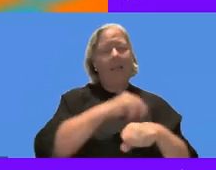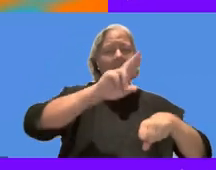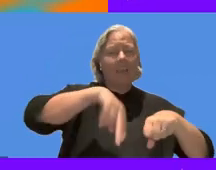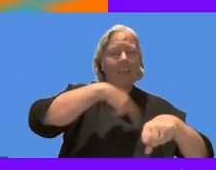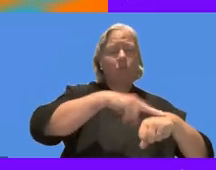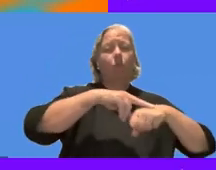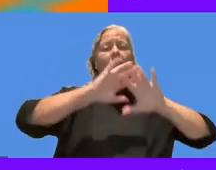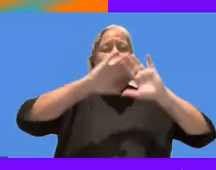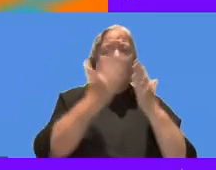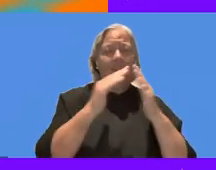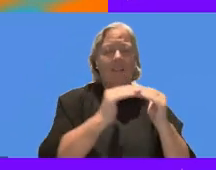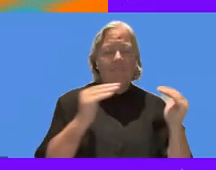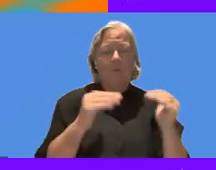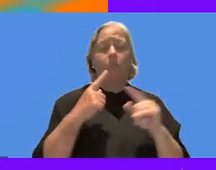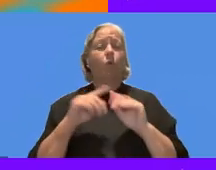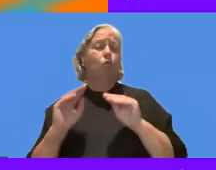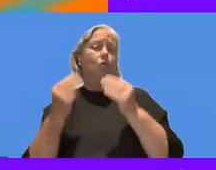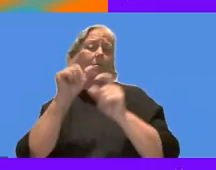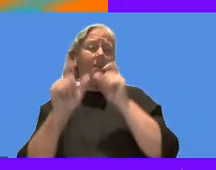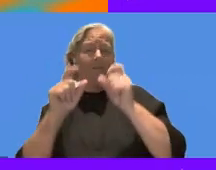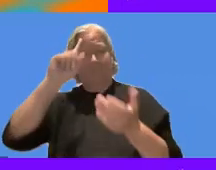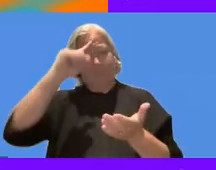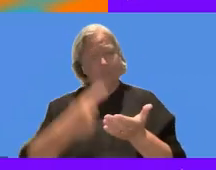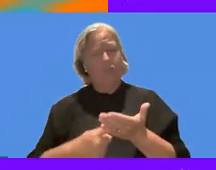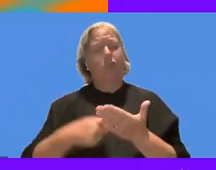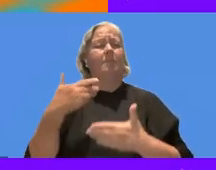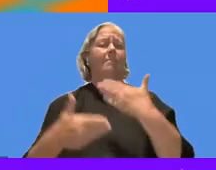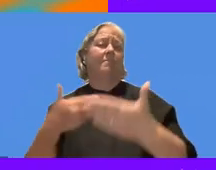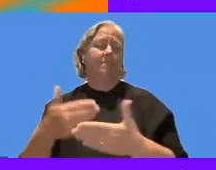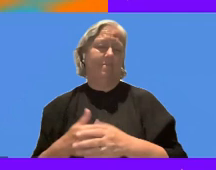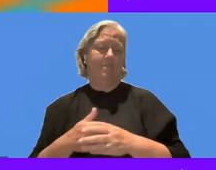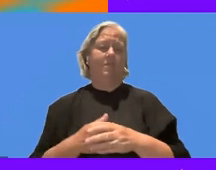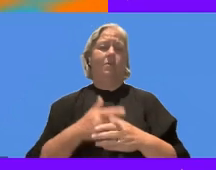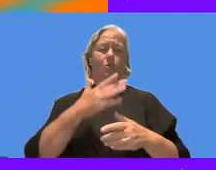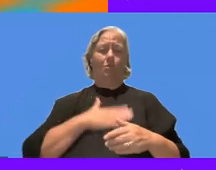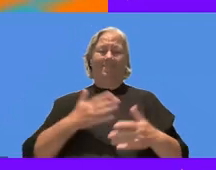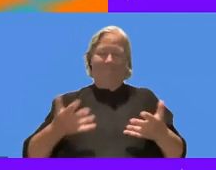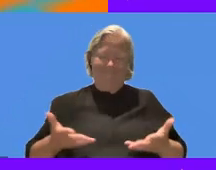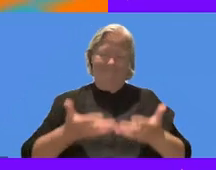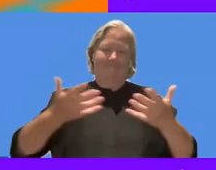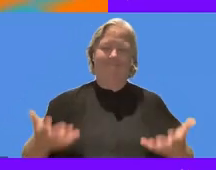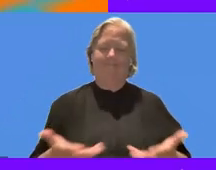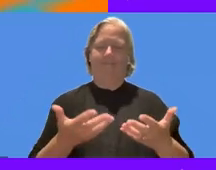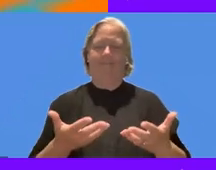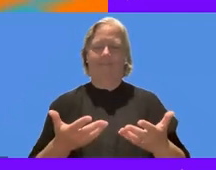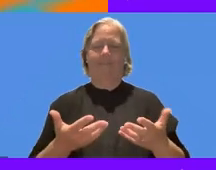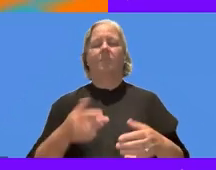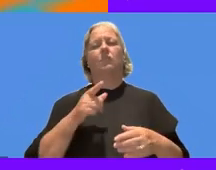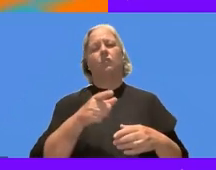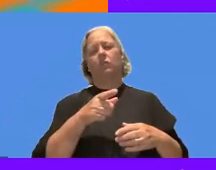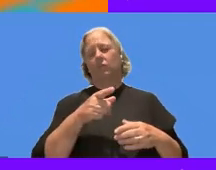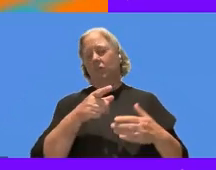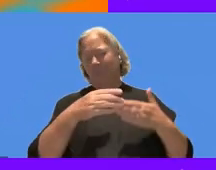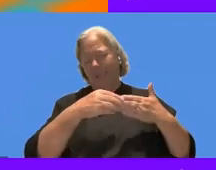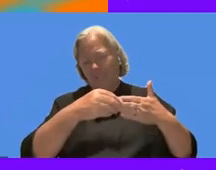of young people in the decision-making process. To further strengthen adolescent leadership and participation